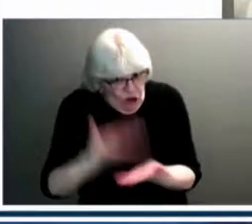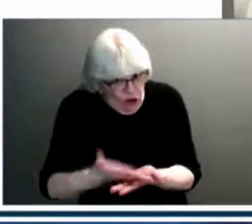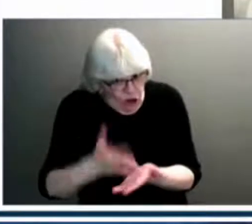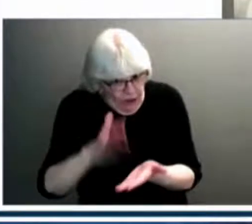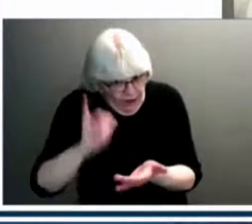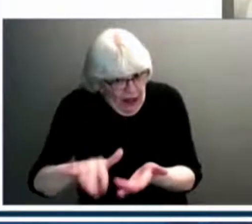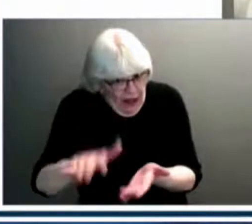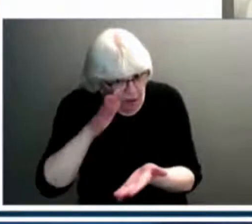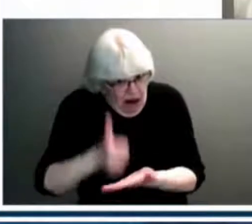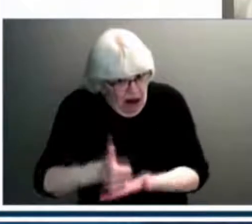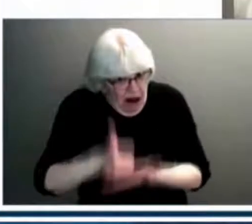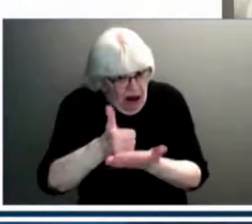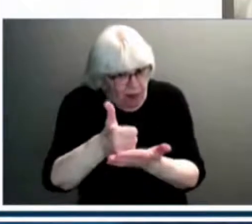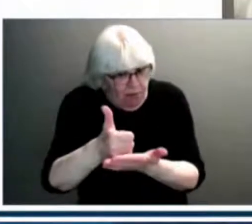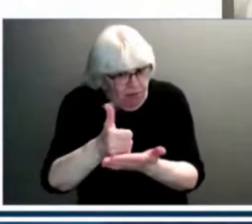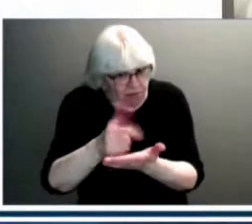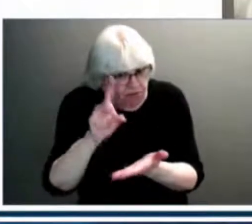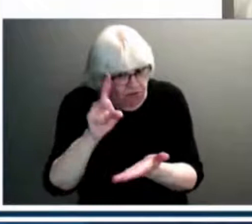of